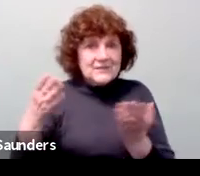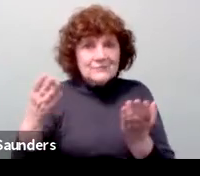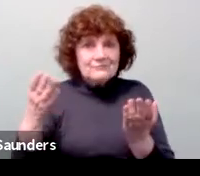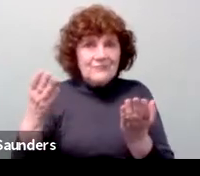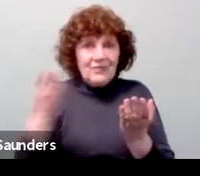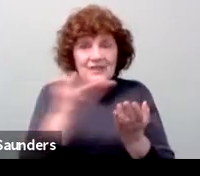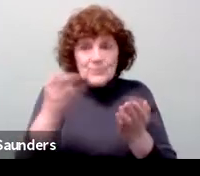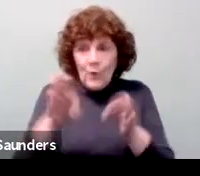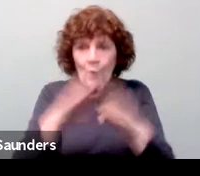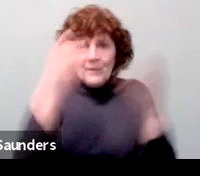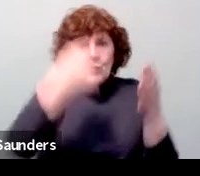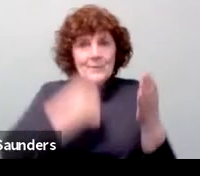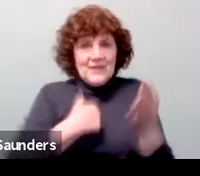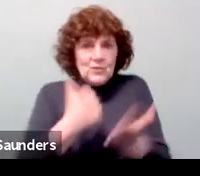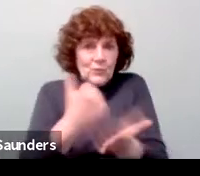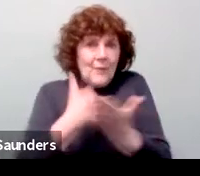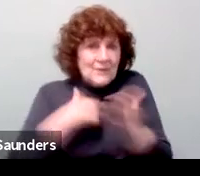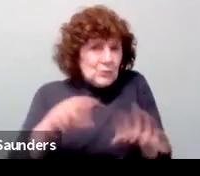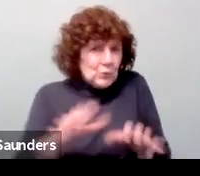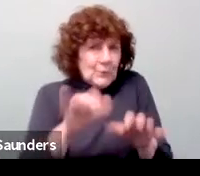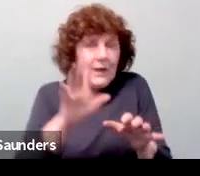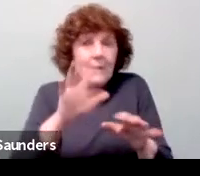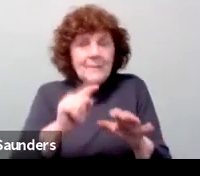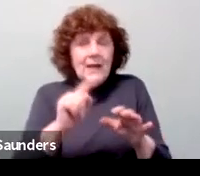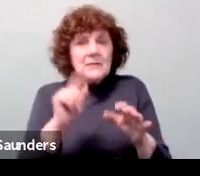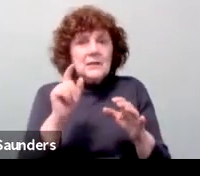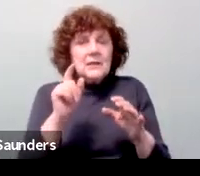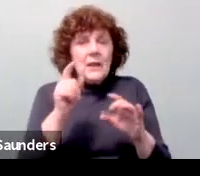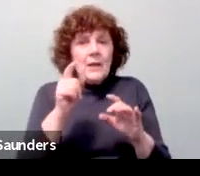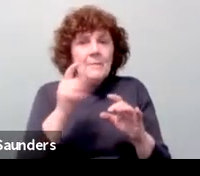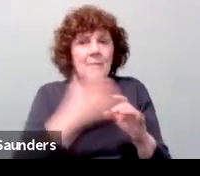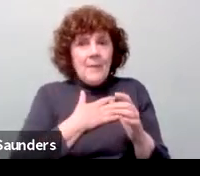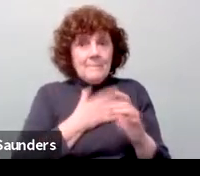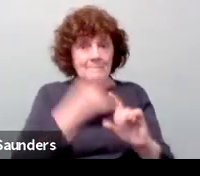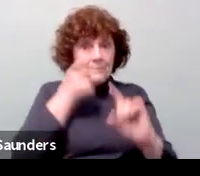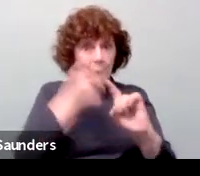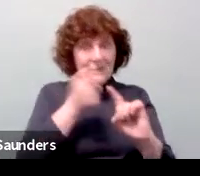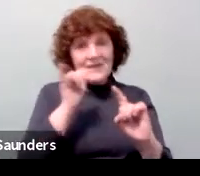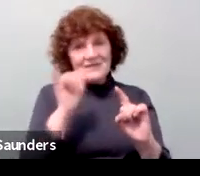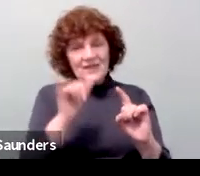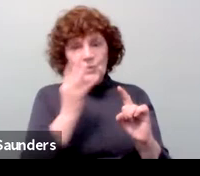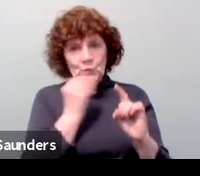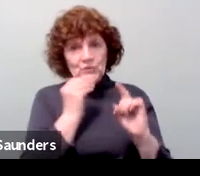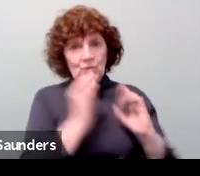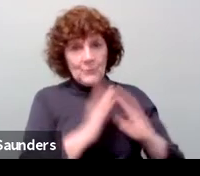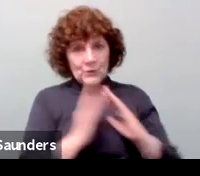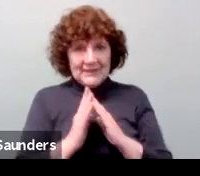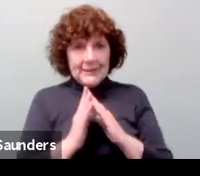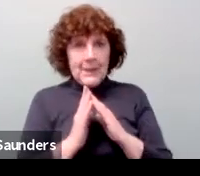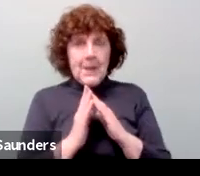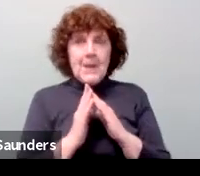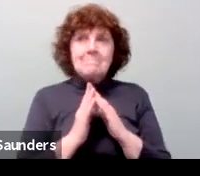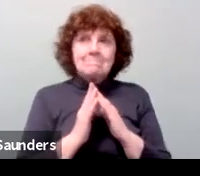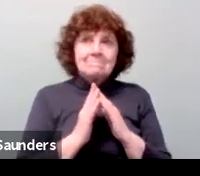done to help me do it. But the ultimate point is that the Jewish community got